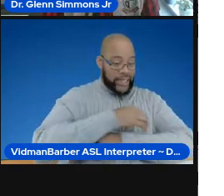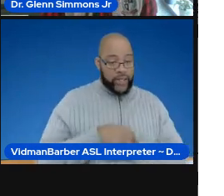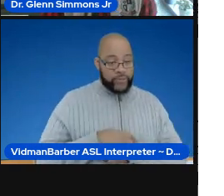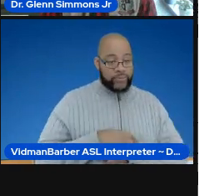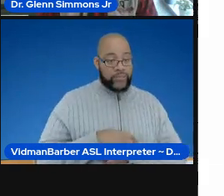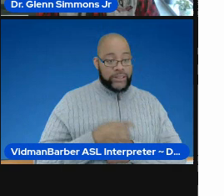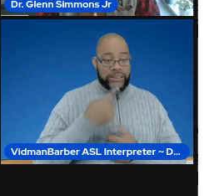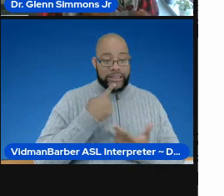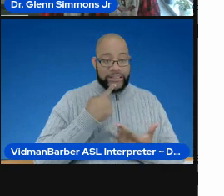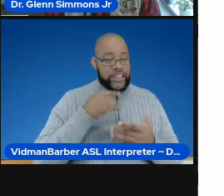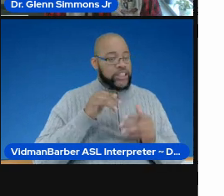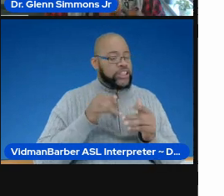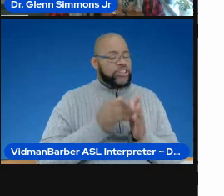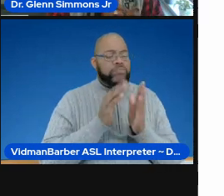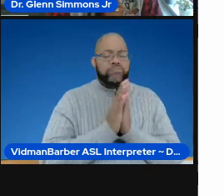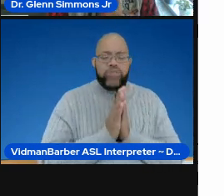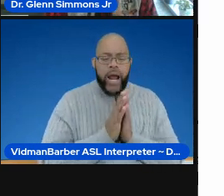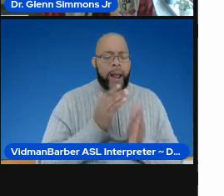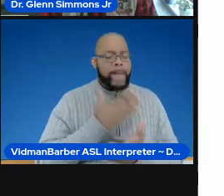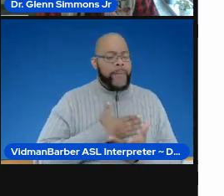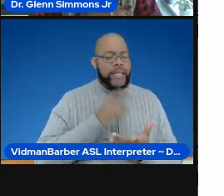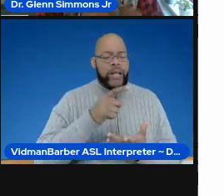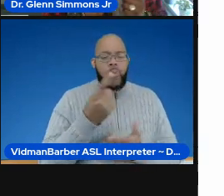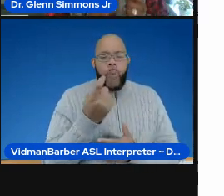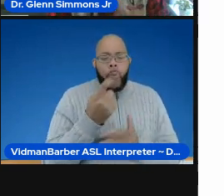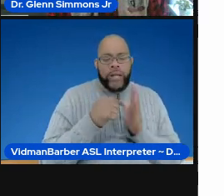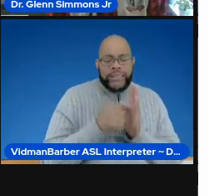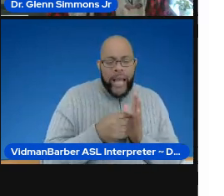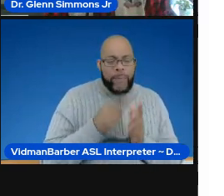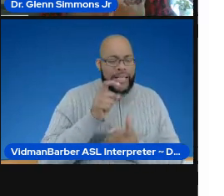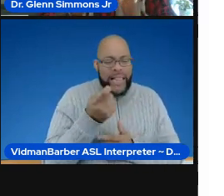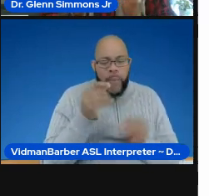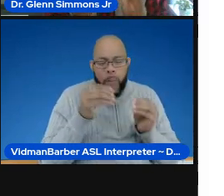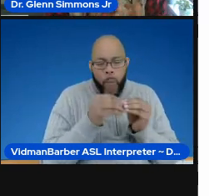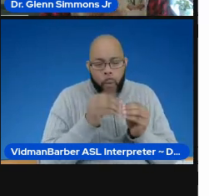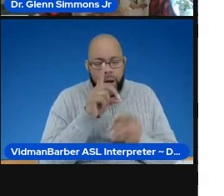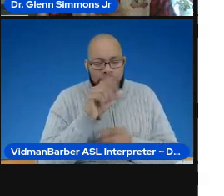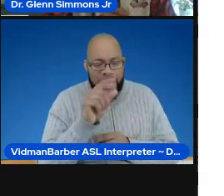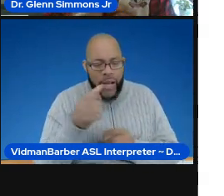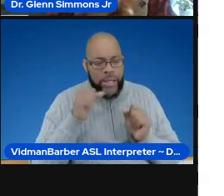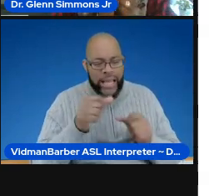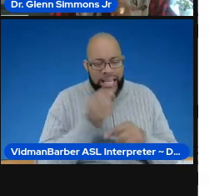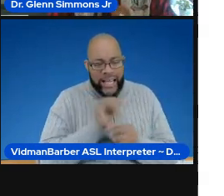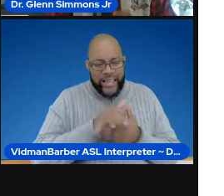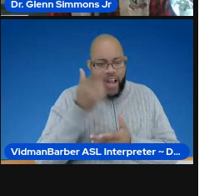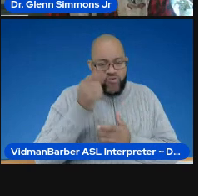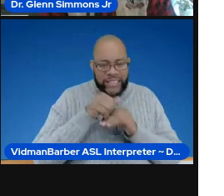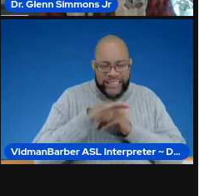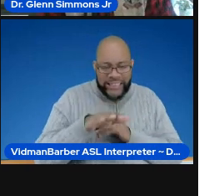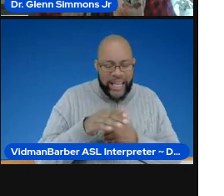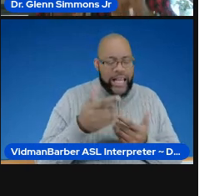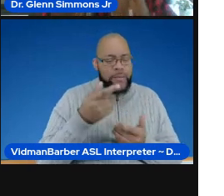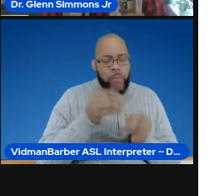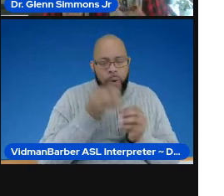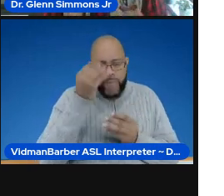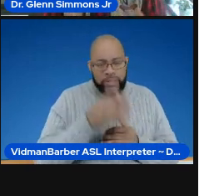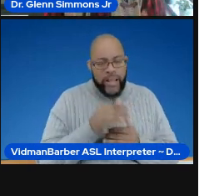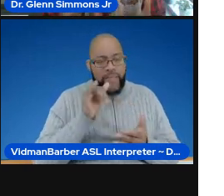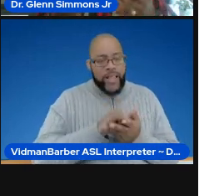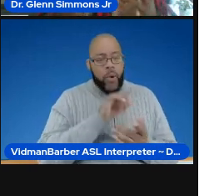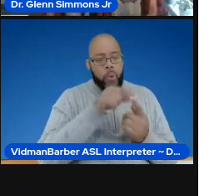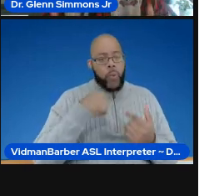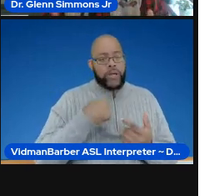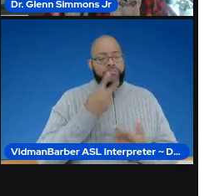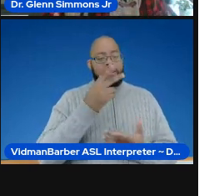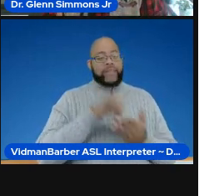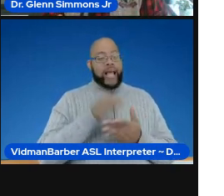like just praying, like, please, we just need one more sample. We just need a little more data so we can get this grant out, just a little more data. And that's when we came up with